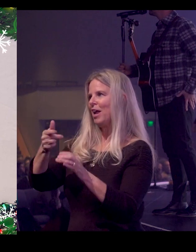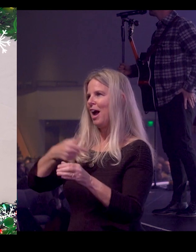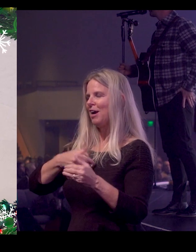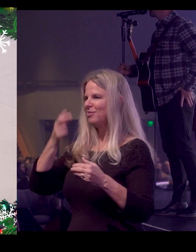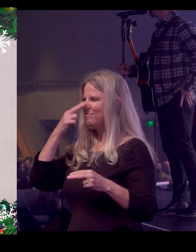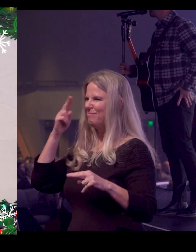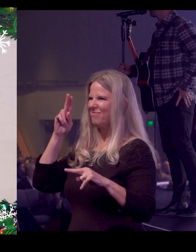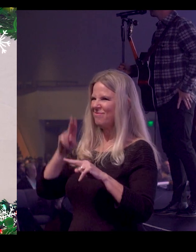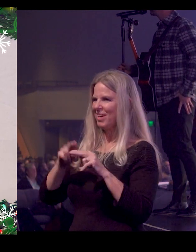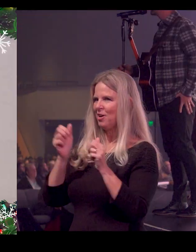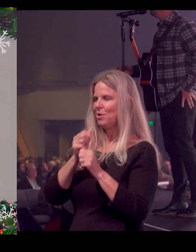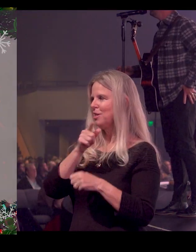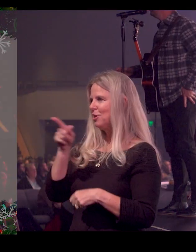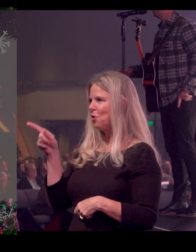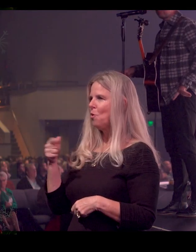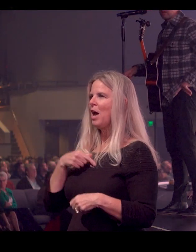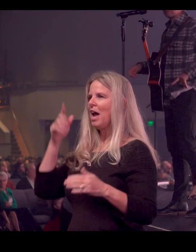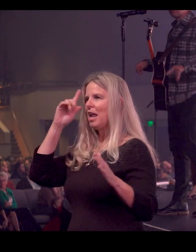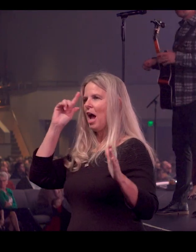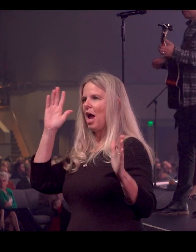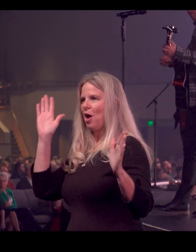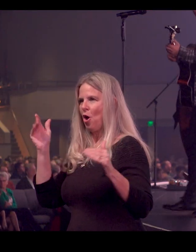Merry Christmas.